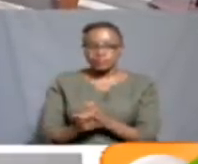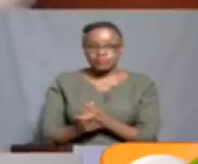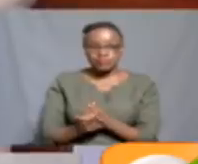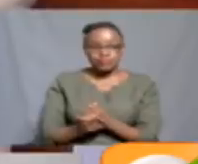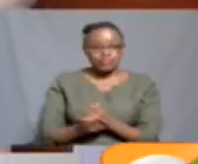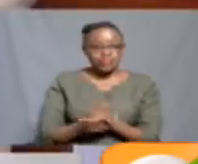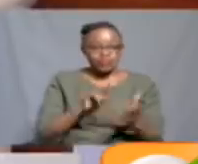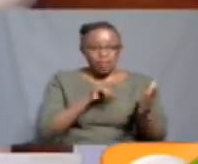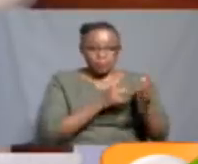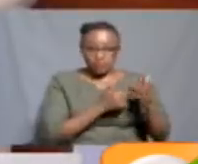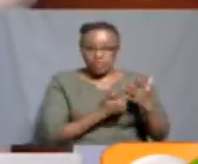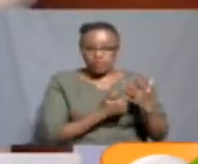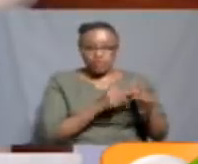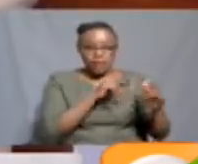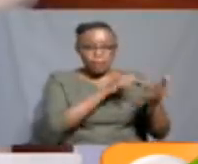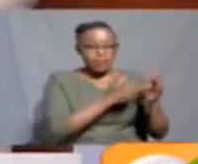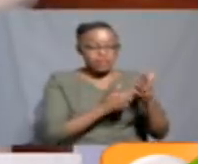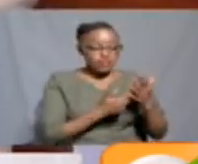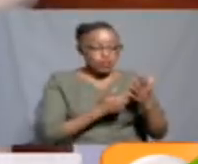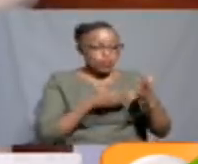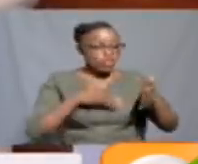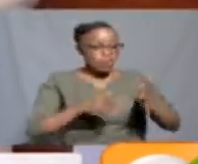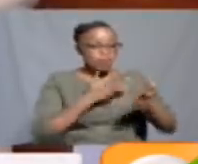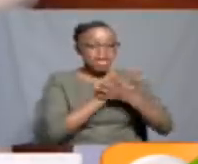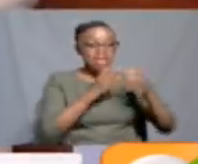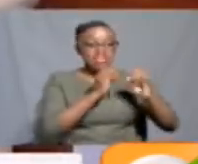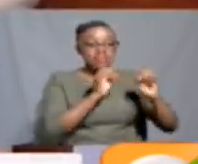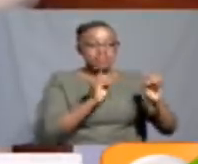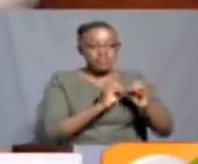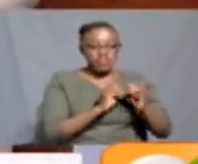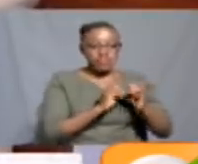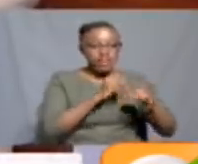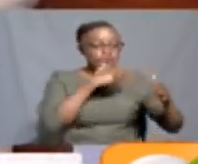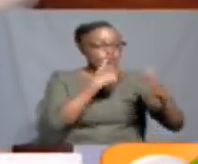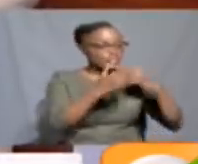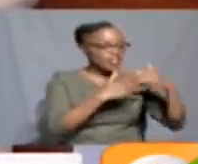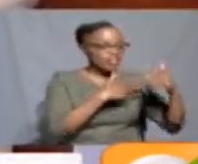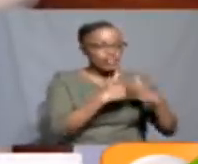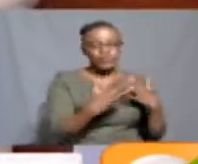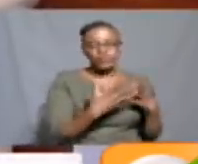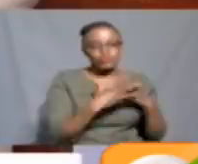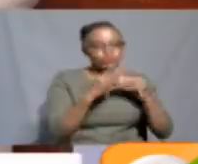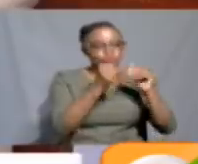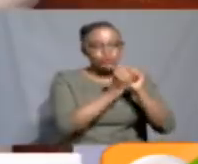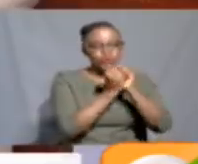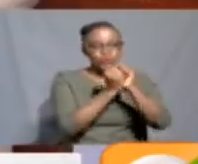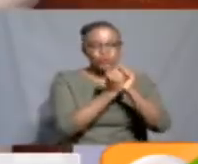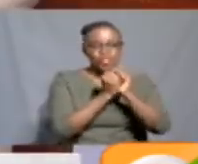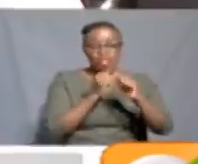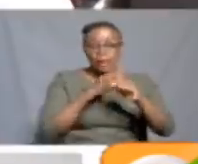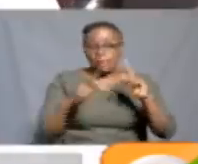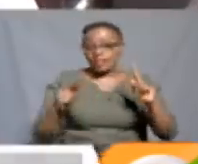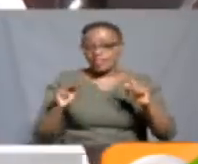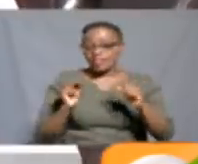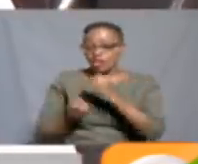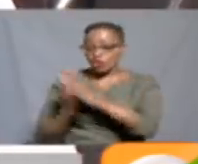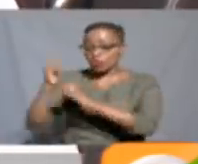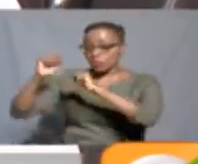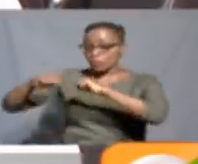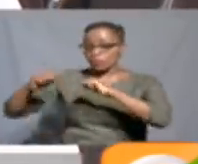Fine. You're never born with anything. You invent everything that you go with. Yeah. But can we grow?